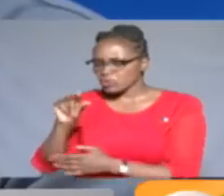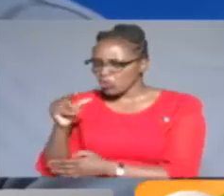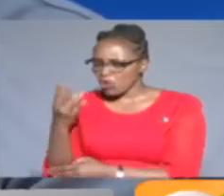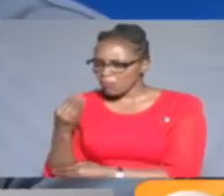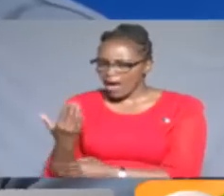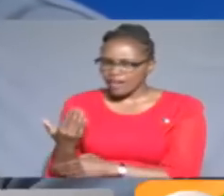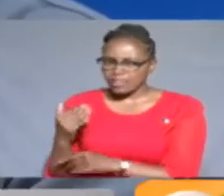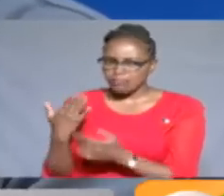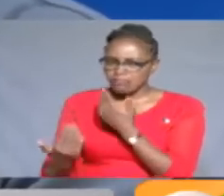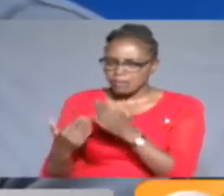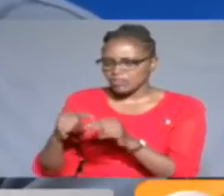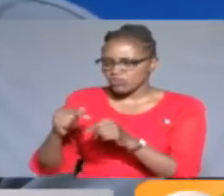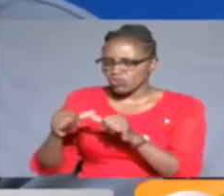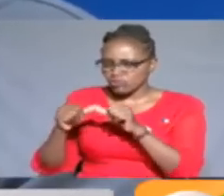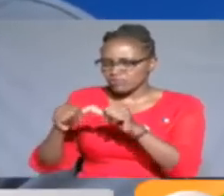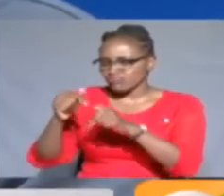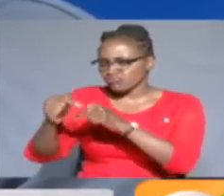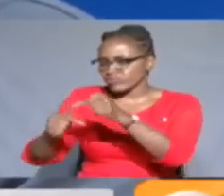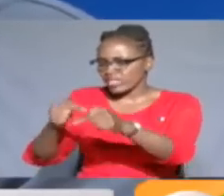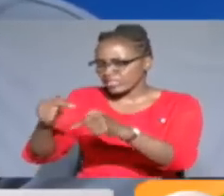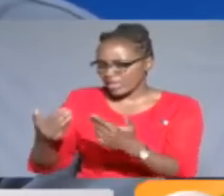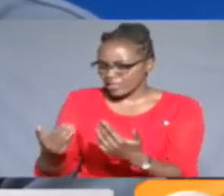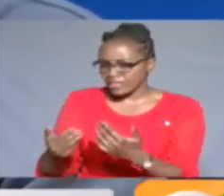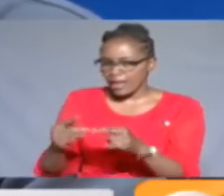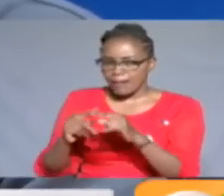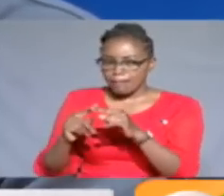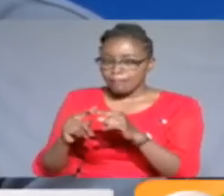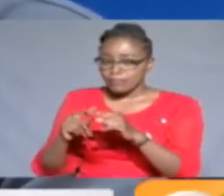for sustenance,